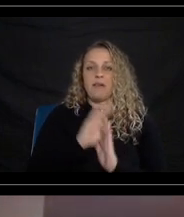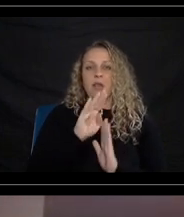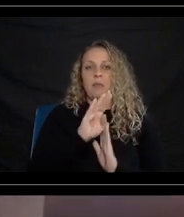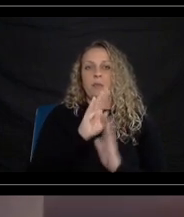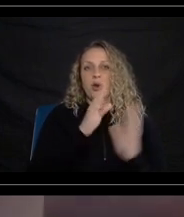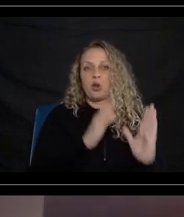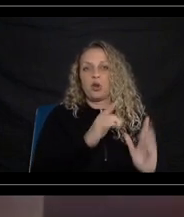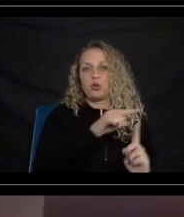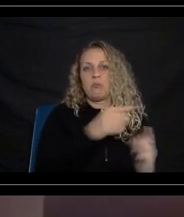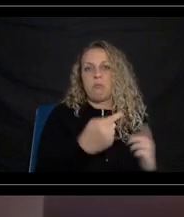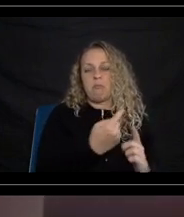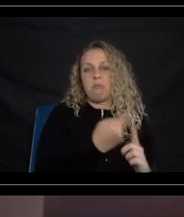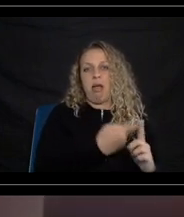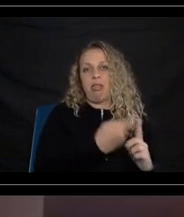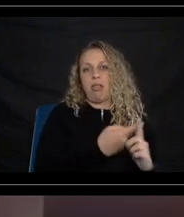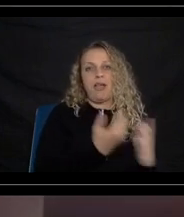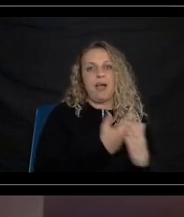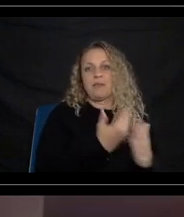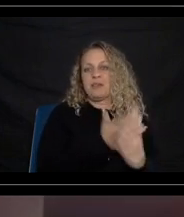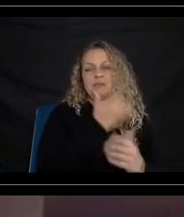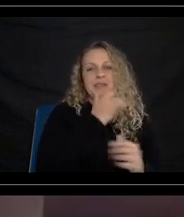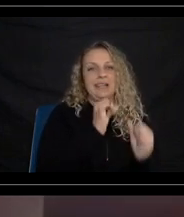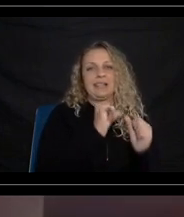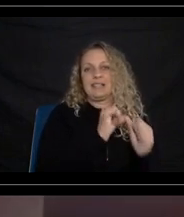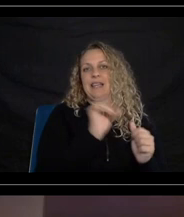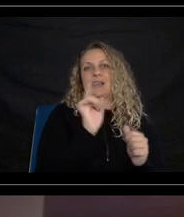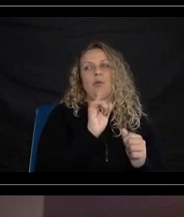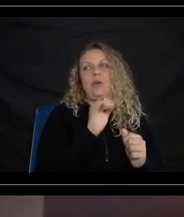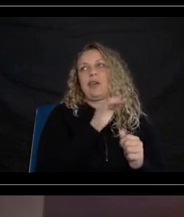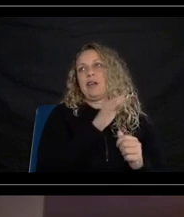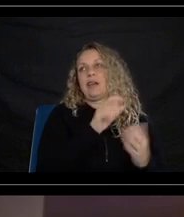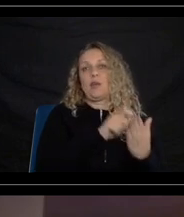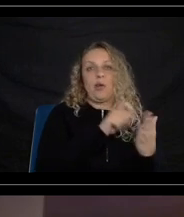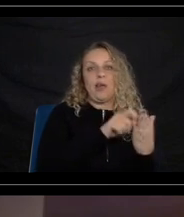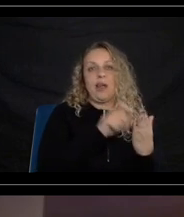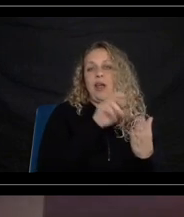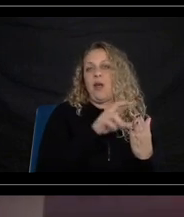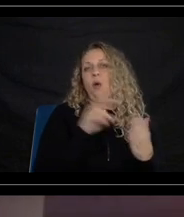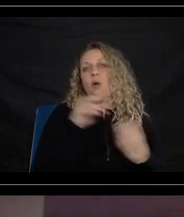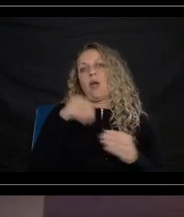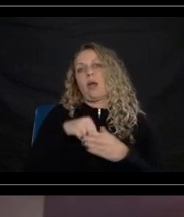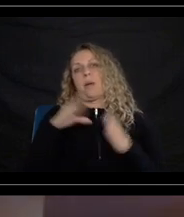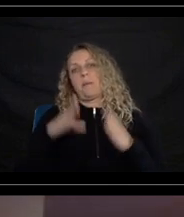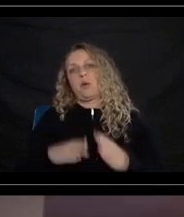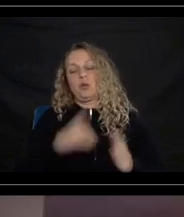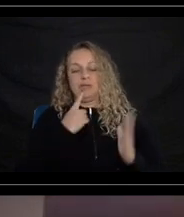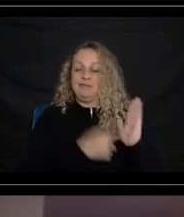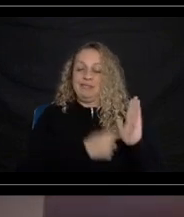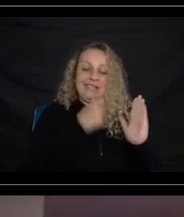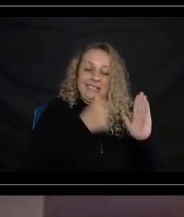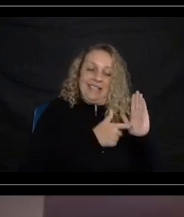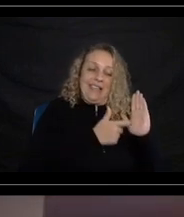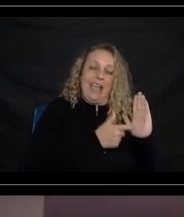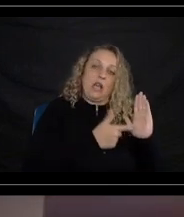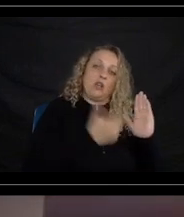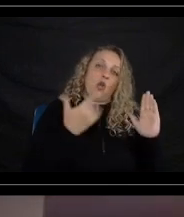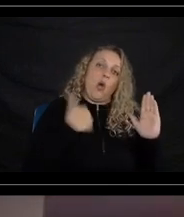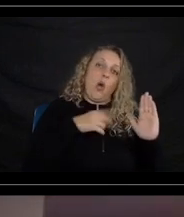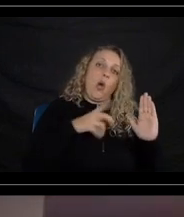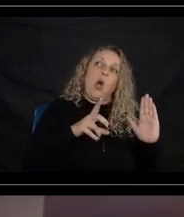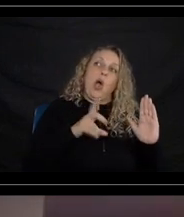the monthly update. It did not stay whether it's in writing or in person. So I did